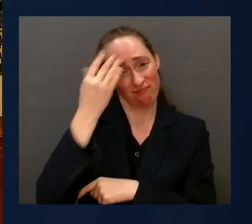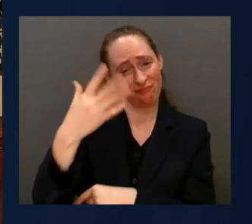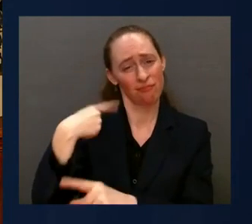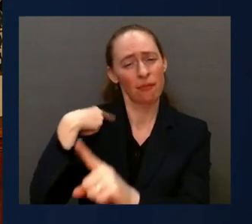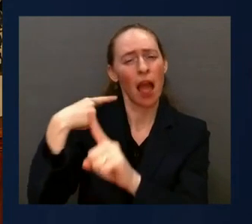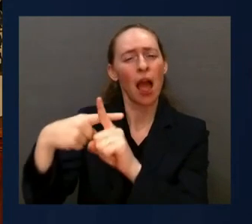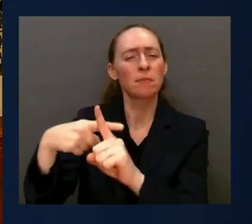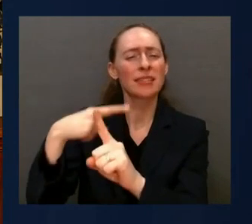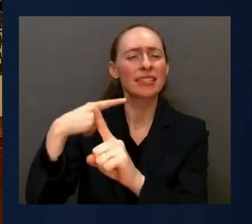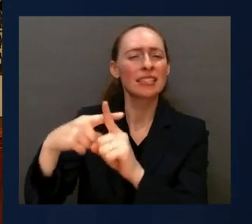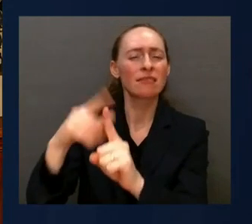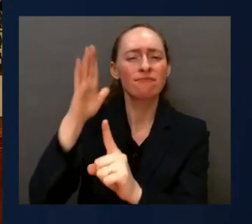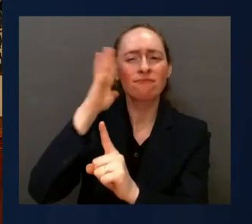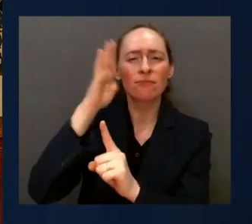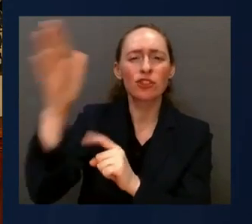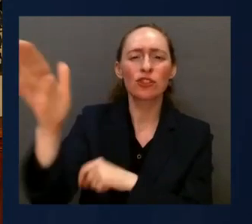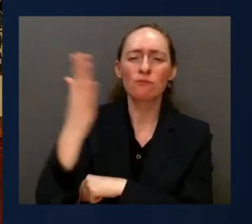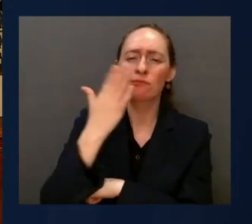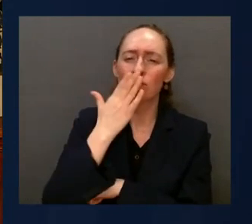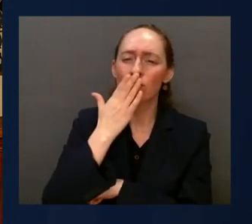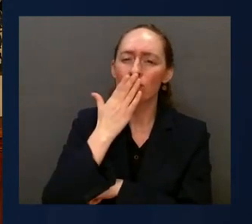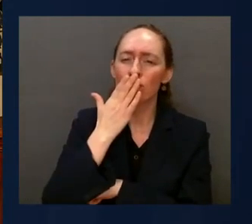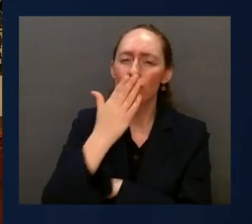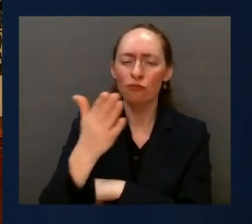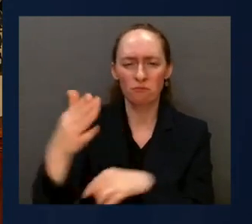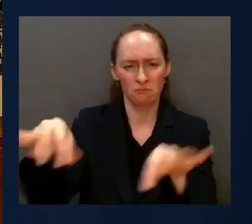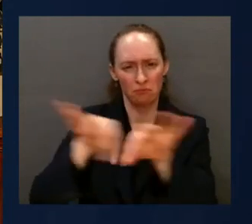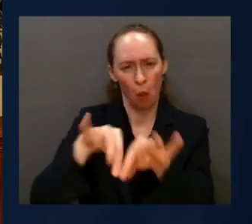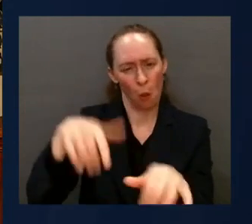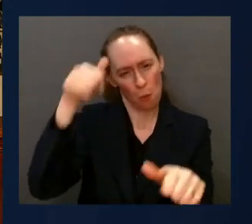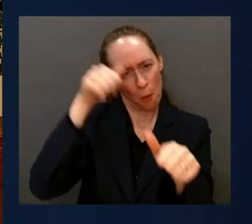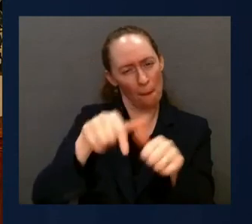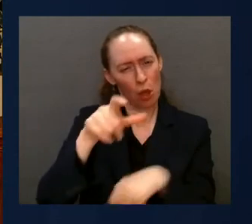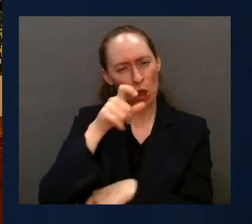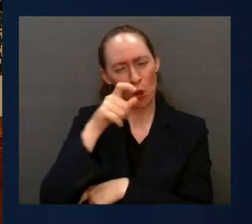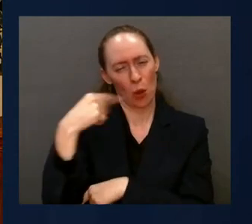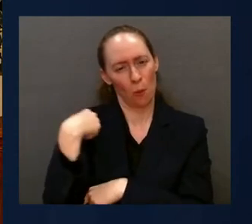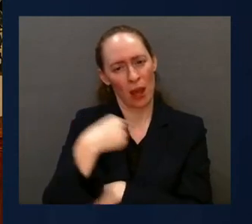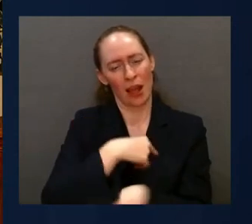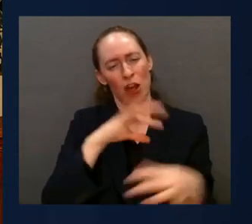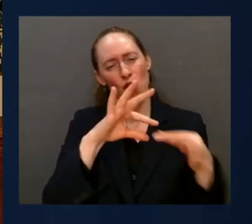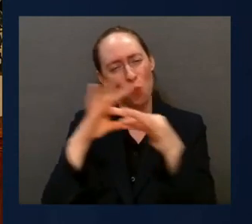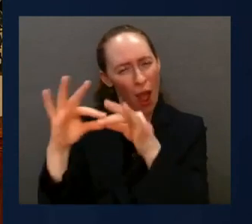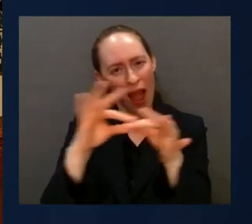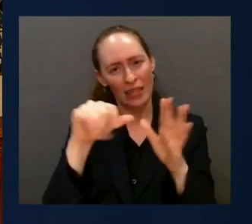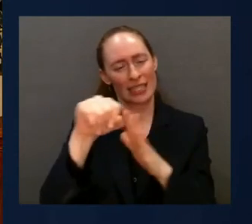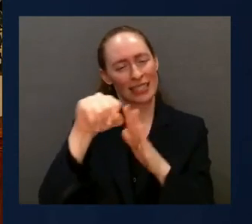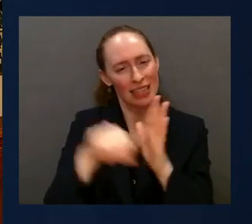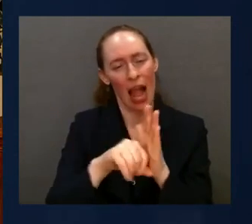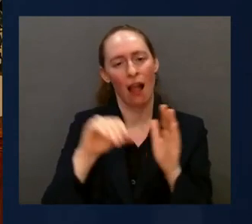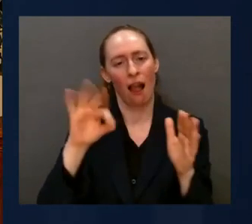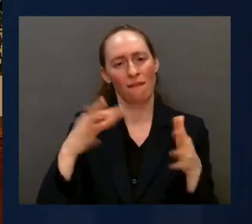the United States of America, and there's nothing, nothing beyond our capacity if we do it